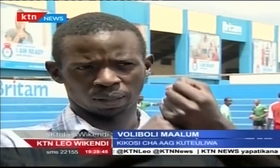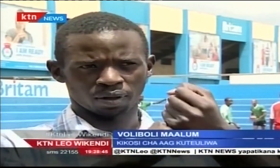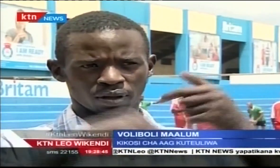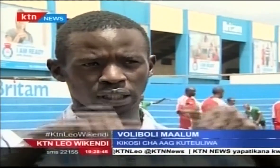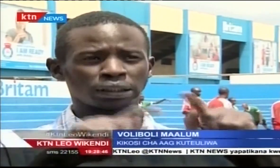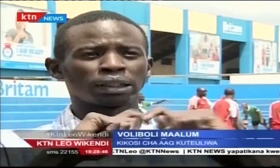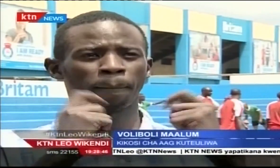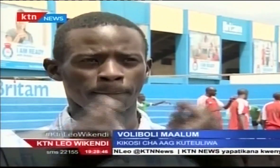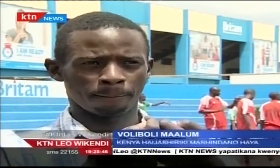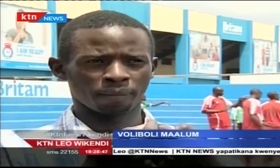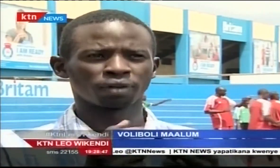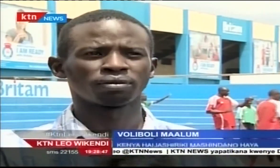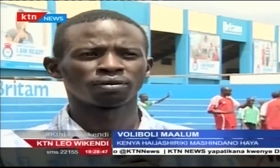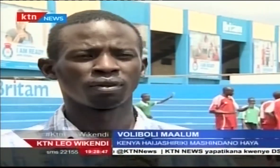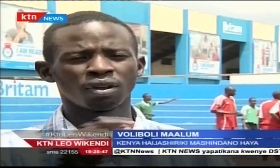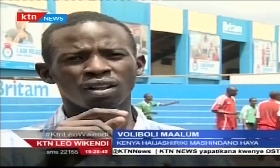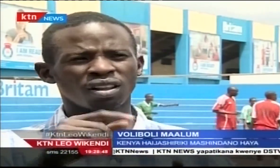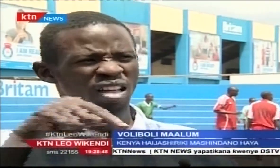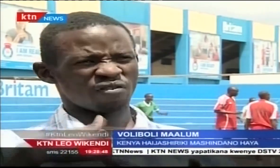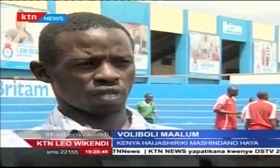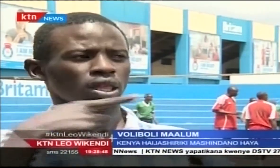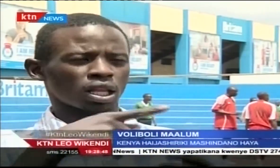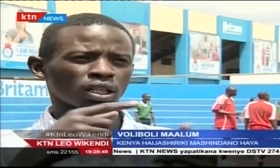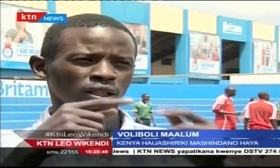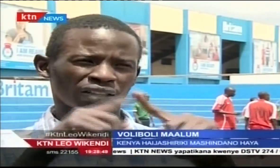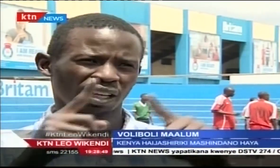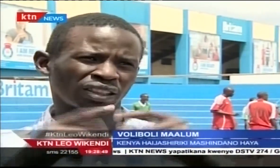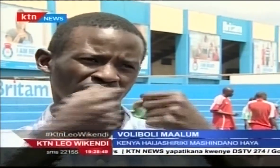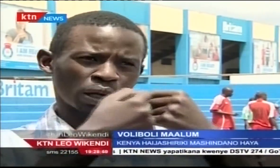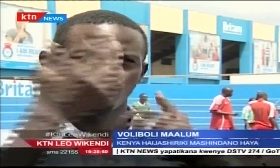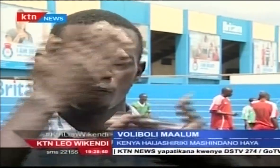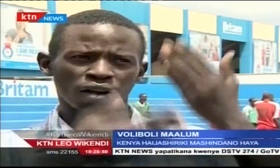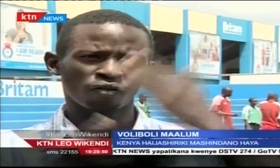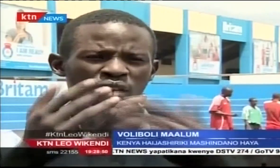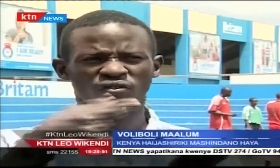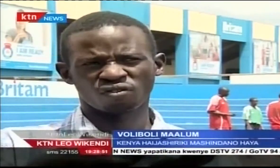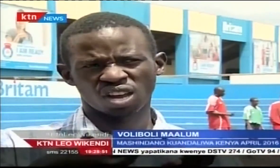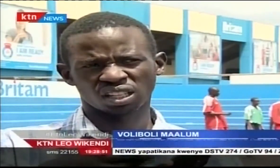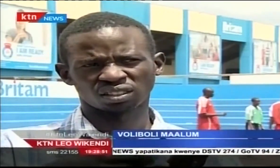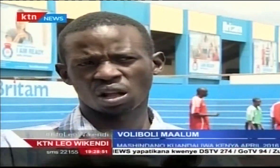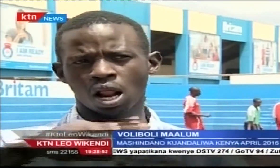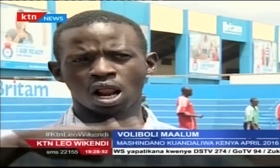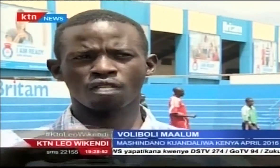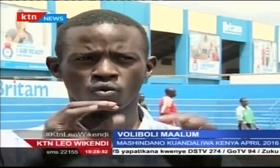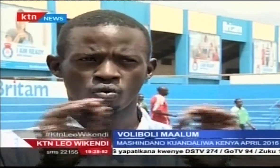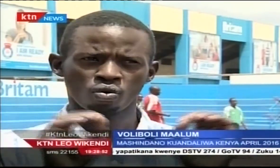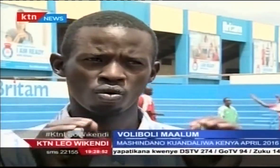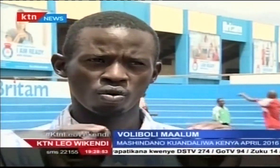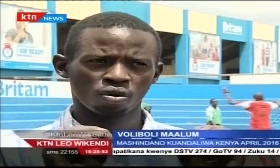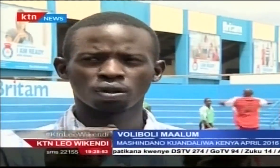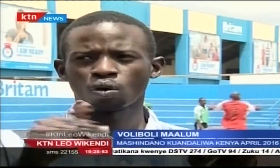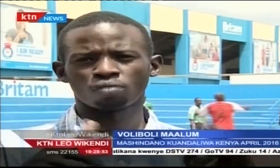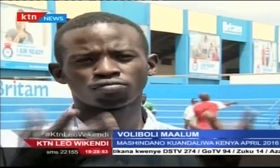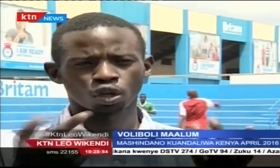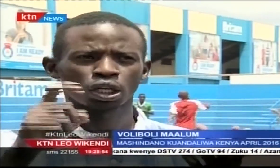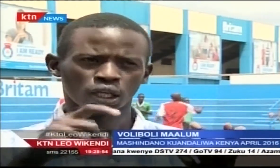more support so that the team can grow. Of today, since it's the first time, there can be challenges, but owing